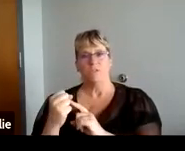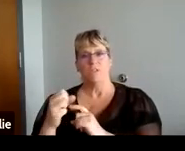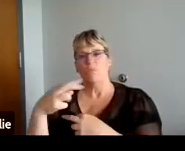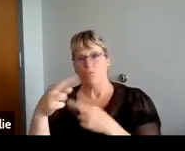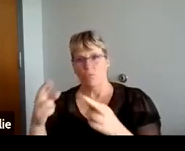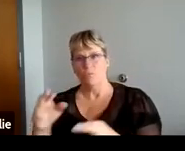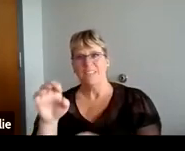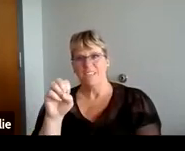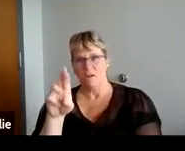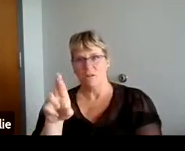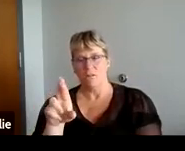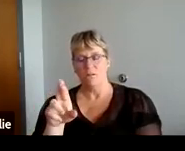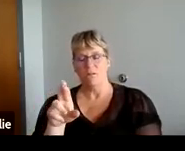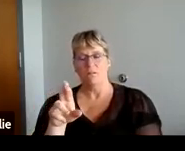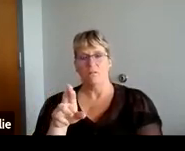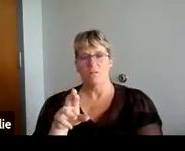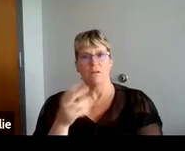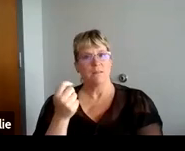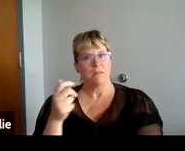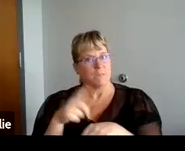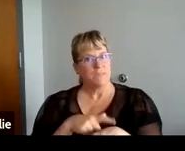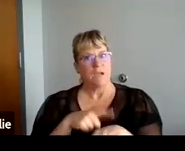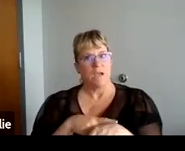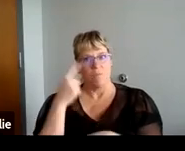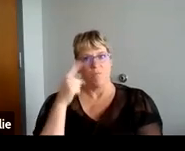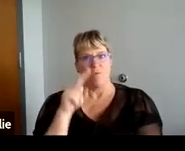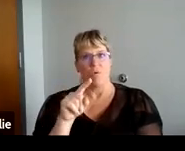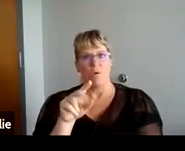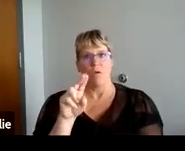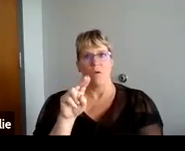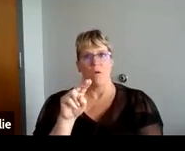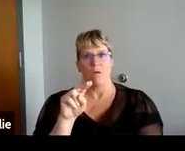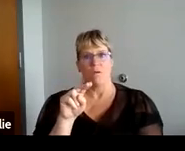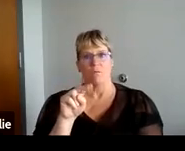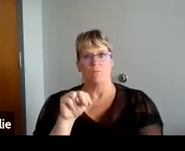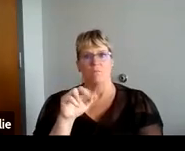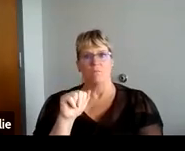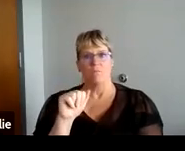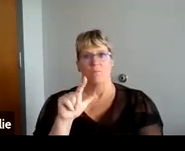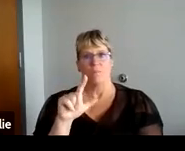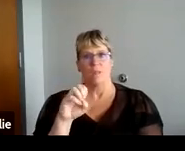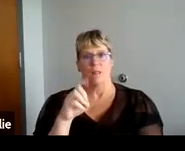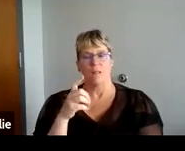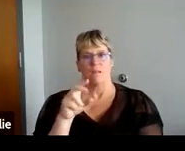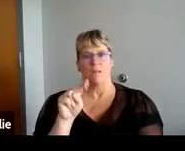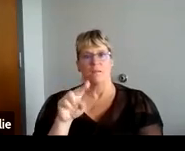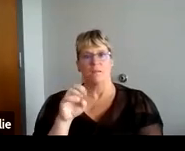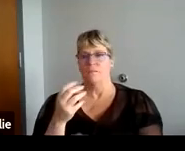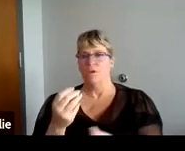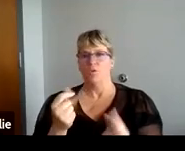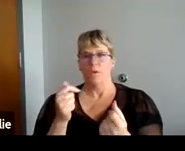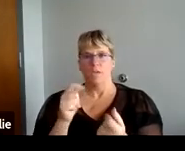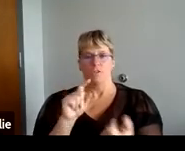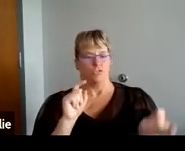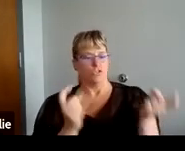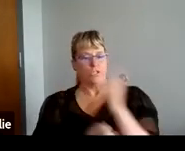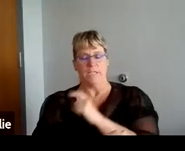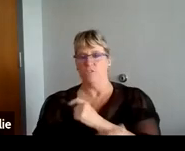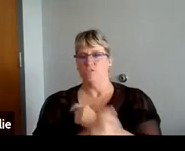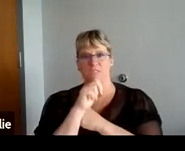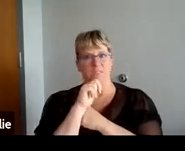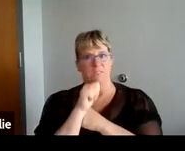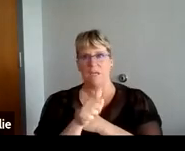into an emergency department for further treatment. It is just a quick reversal. It is not